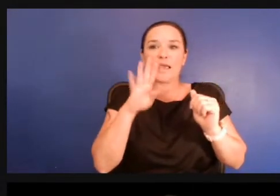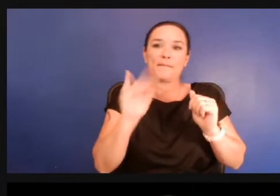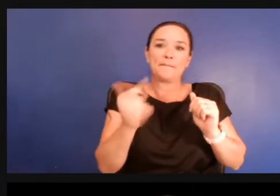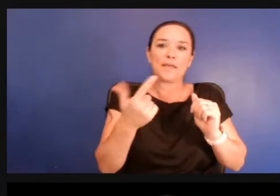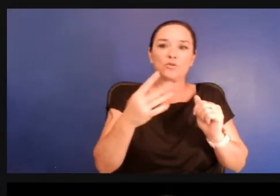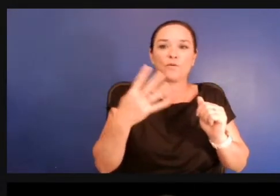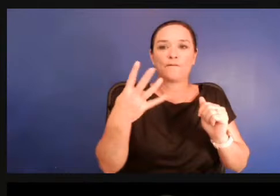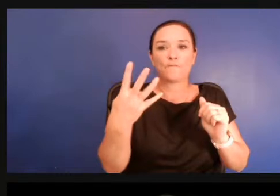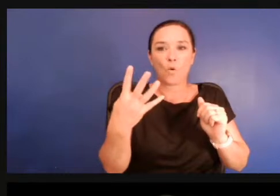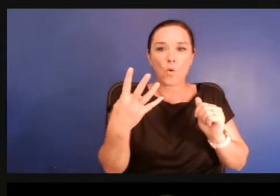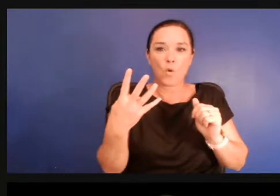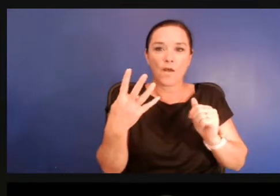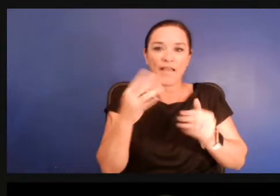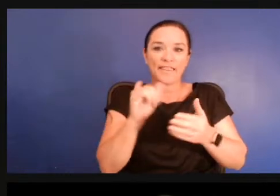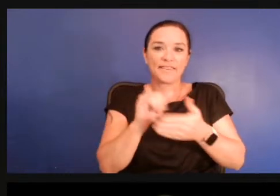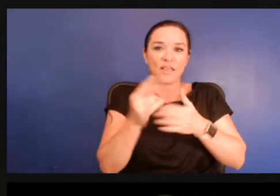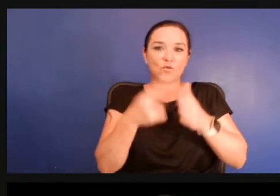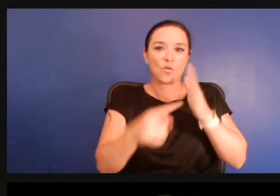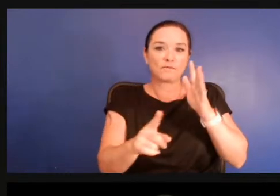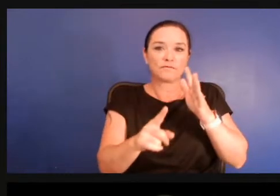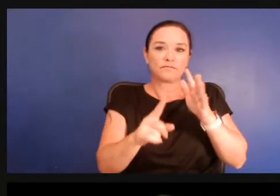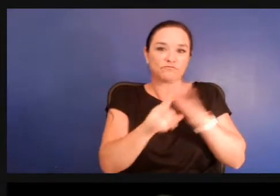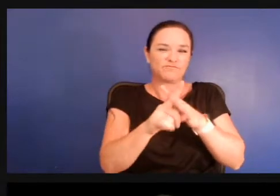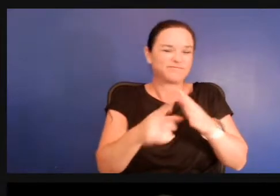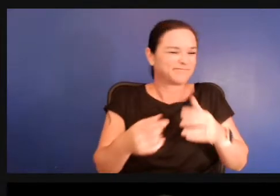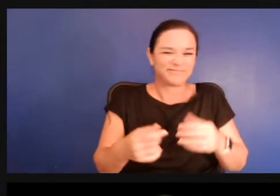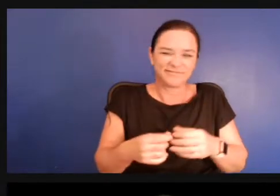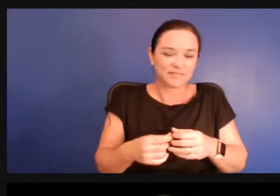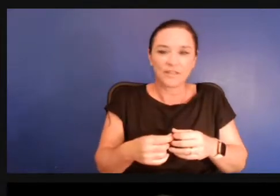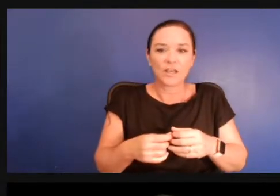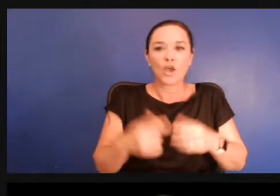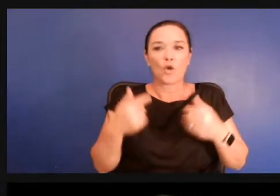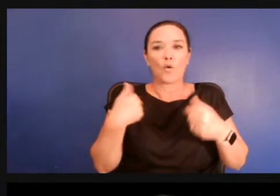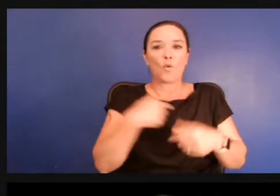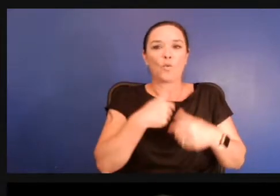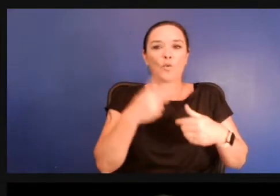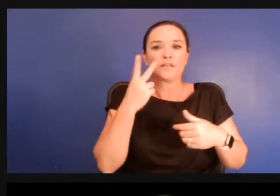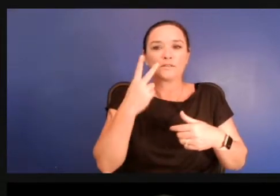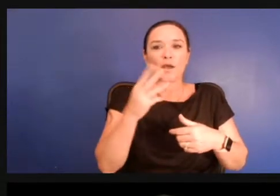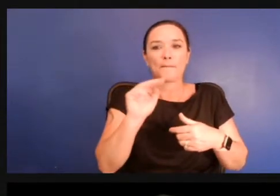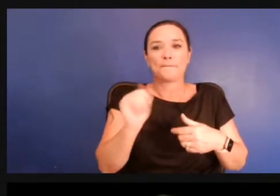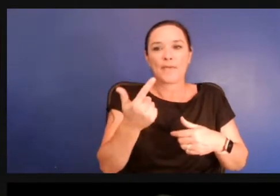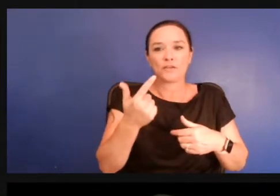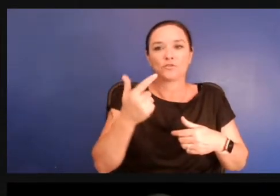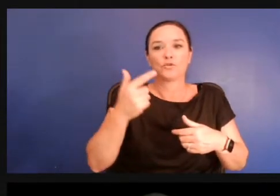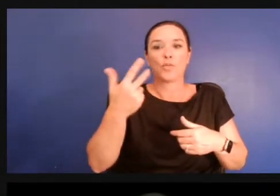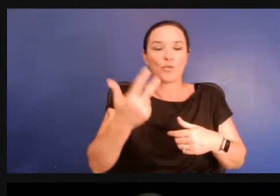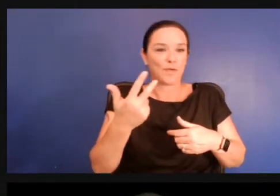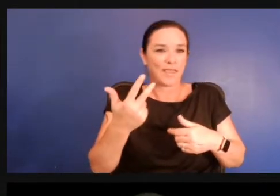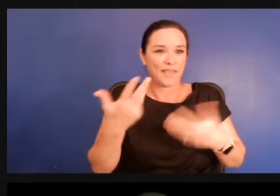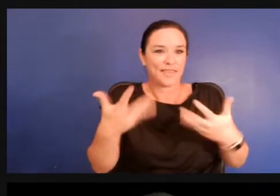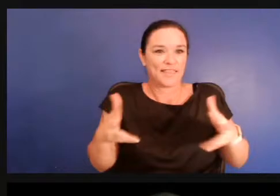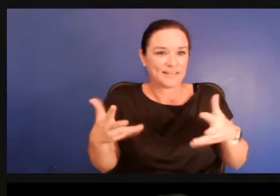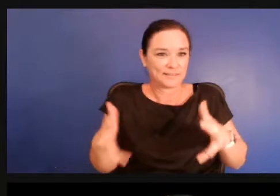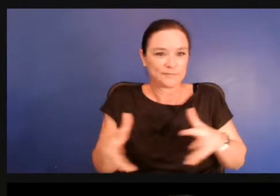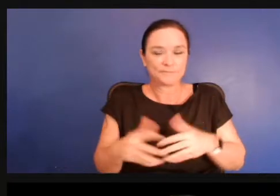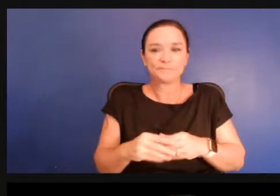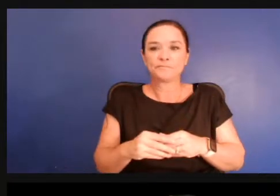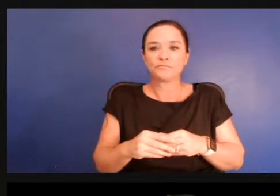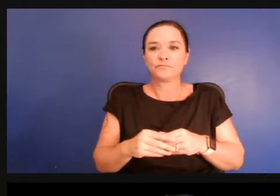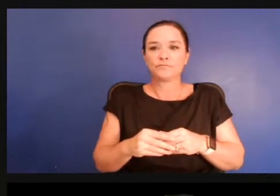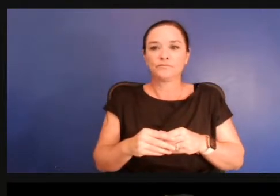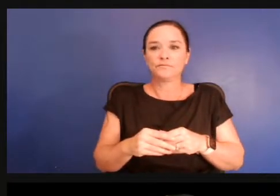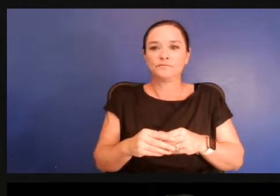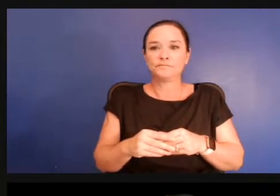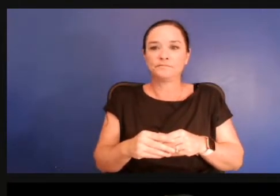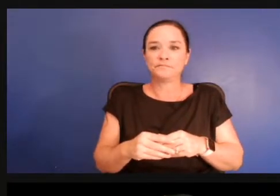actually registered. We didn't get that. We got magnitude 3s, and was the highest chance here that we saw, 21% chance of